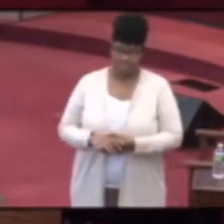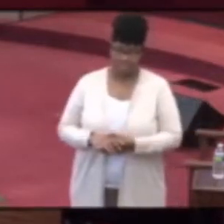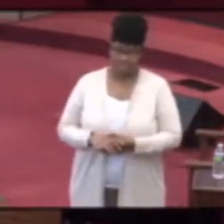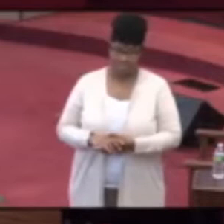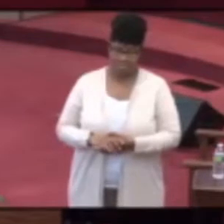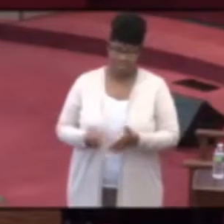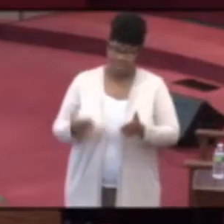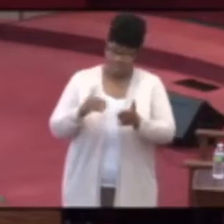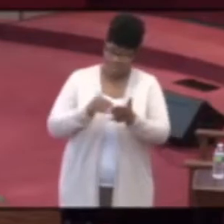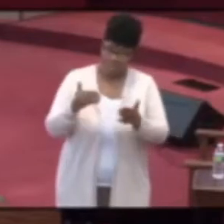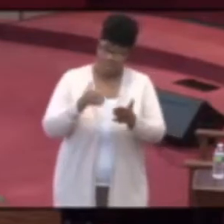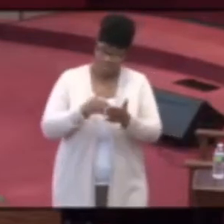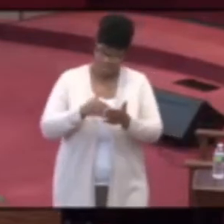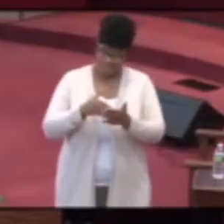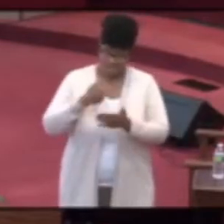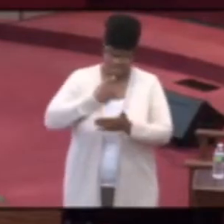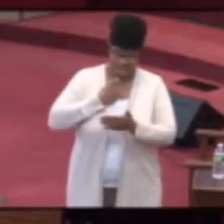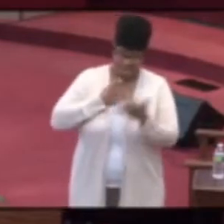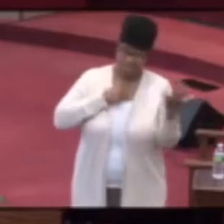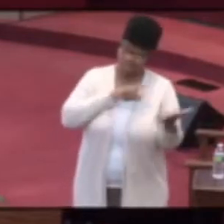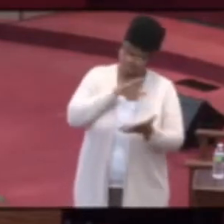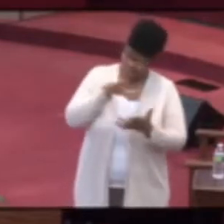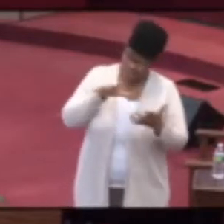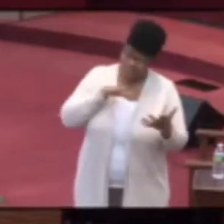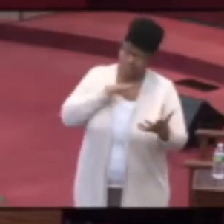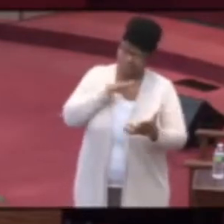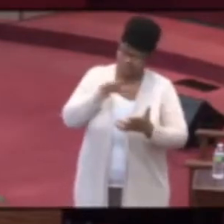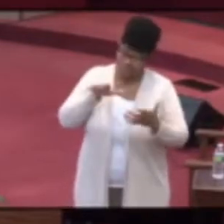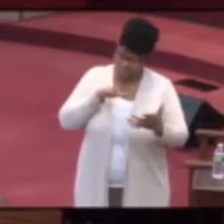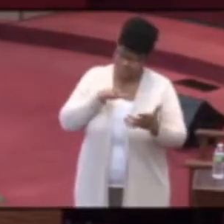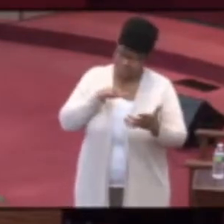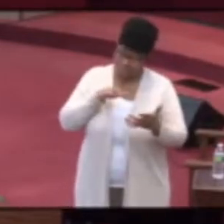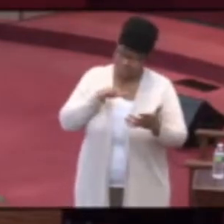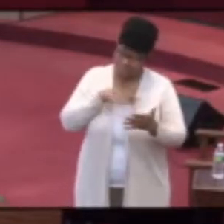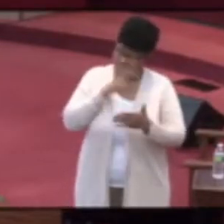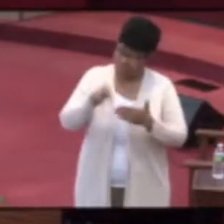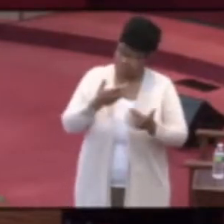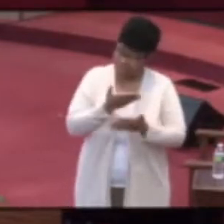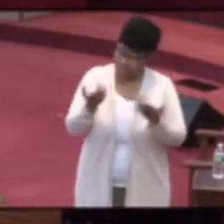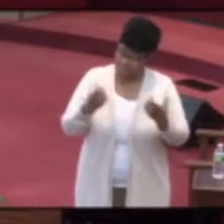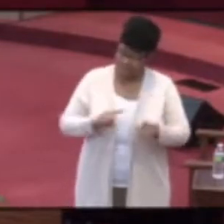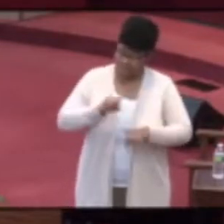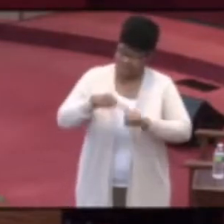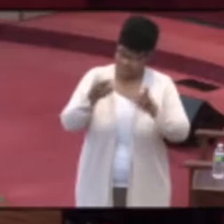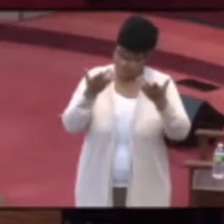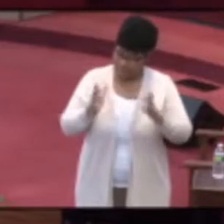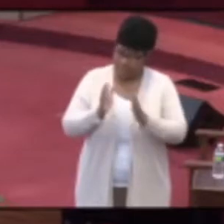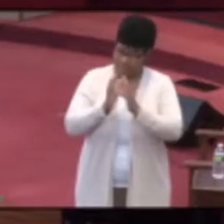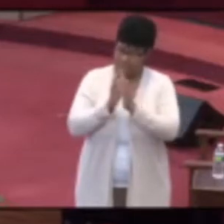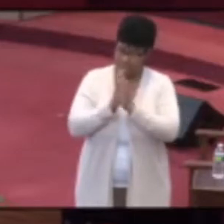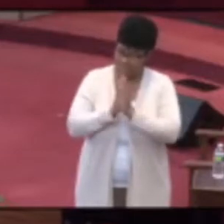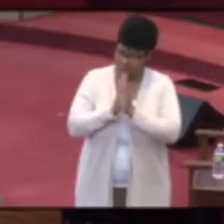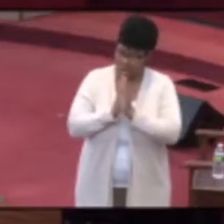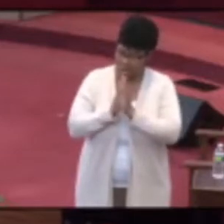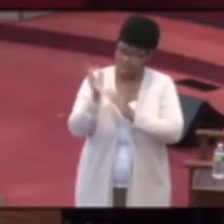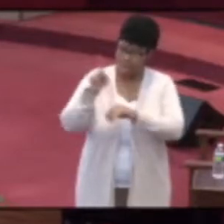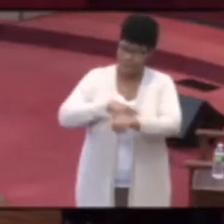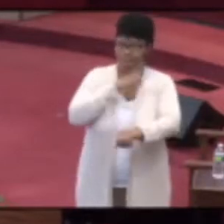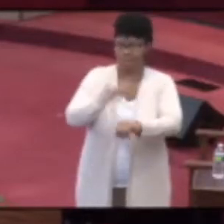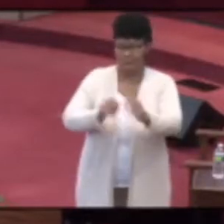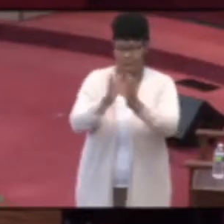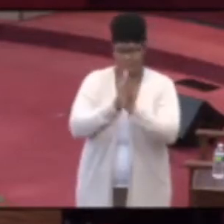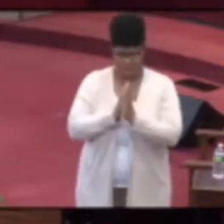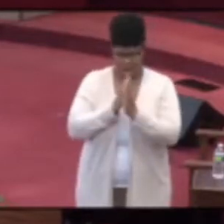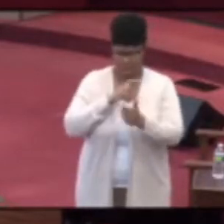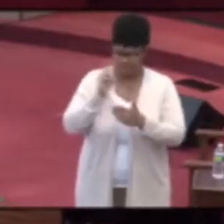Ararat, been confused about the way things unfold after I have spent so much time praying about